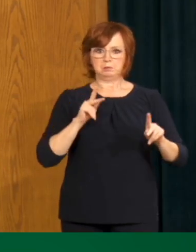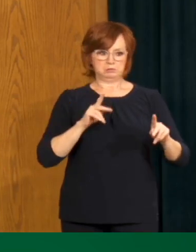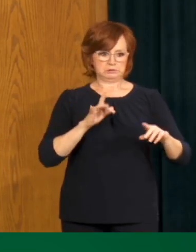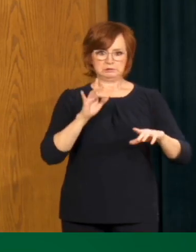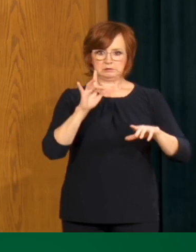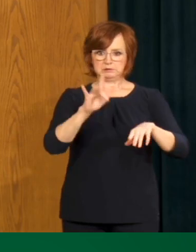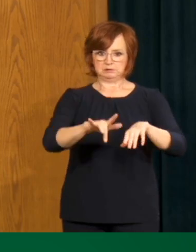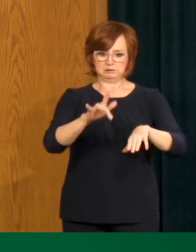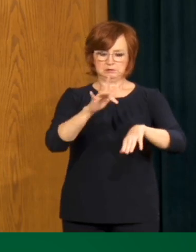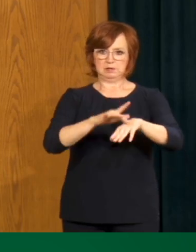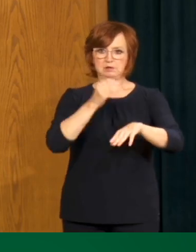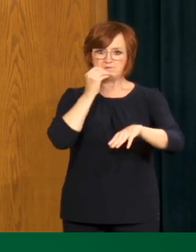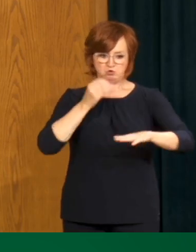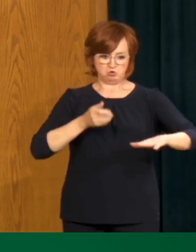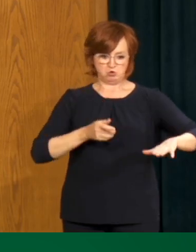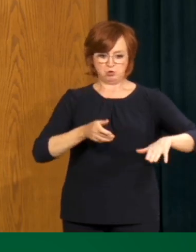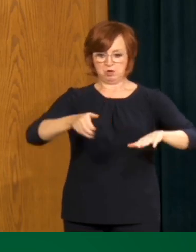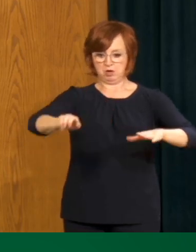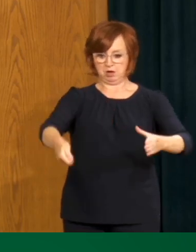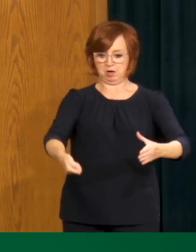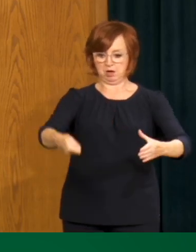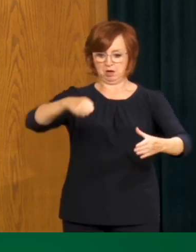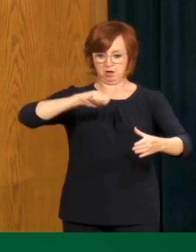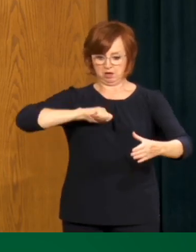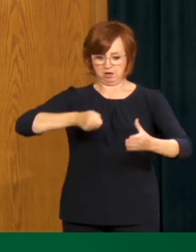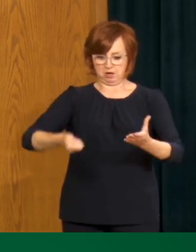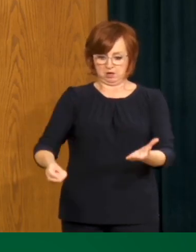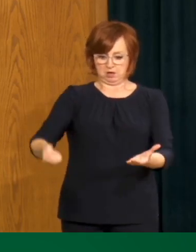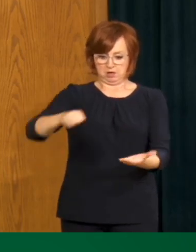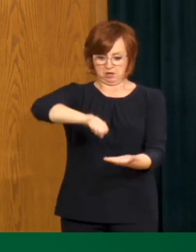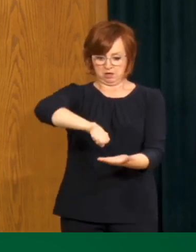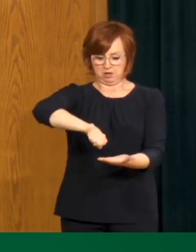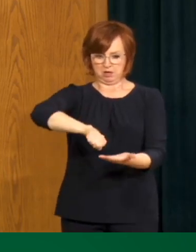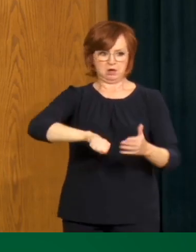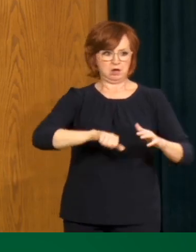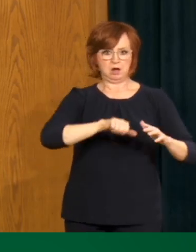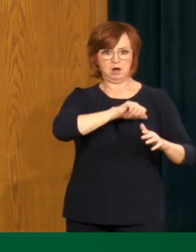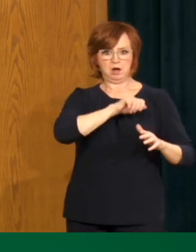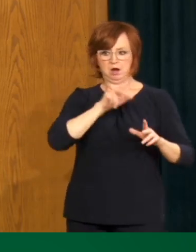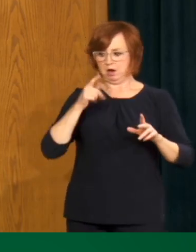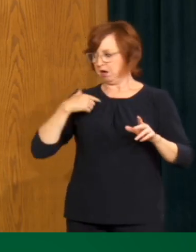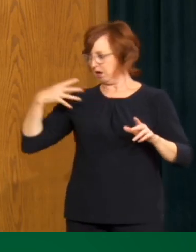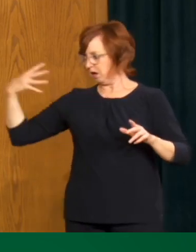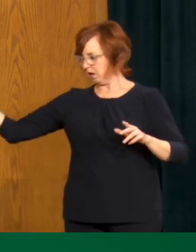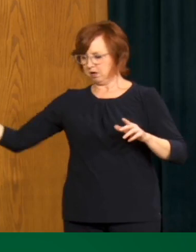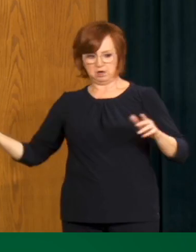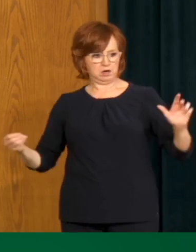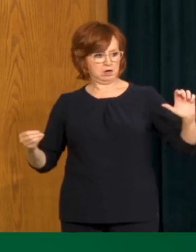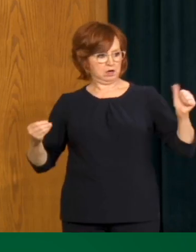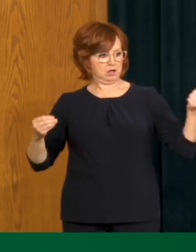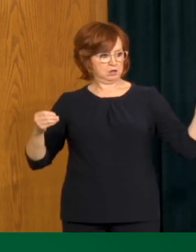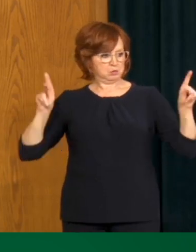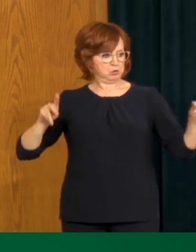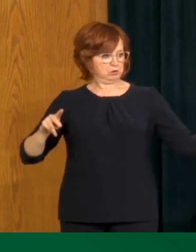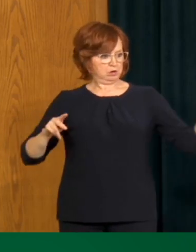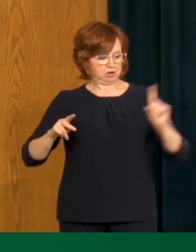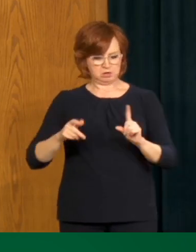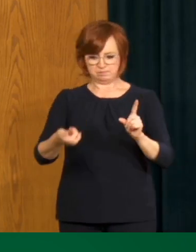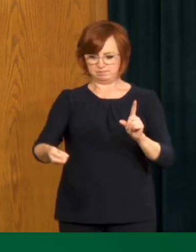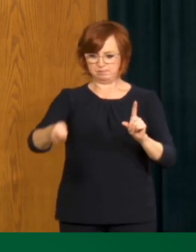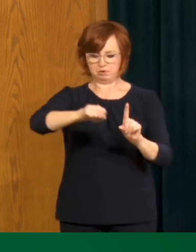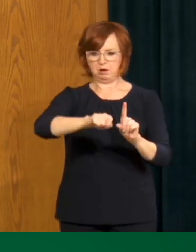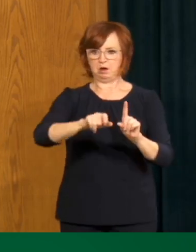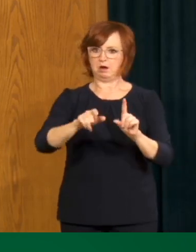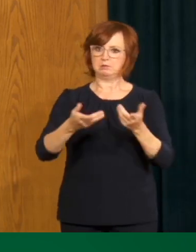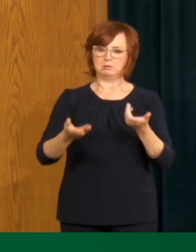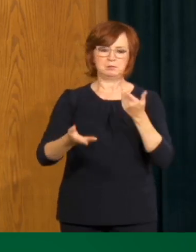items that others are touching right away. So I think we really need to be a bit mindful of those things and be considerate for each other when we're planning these events